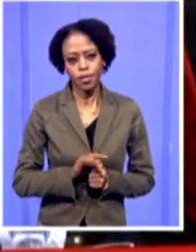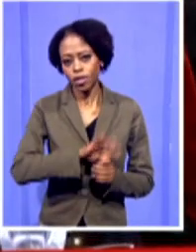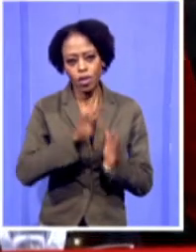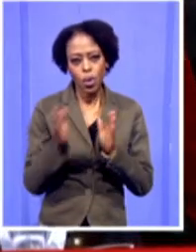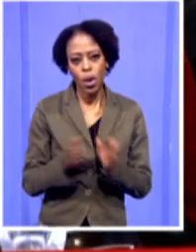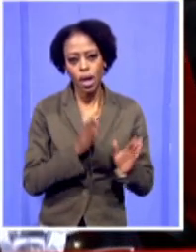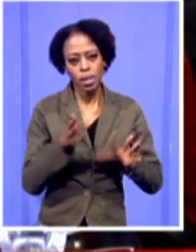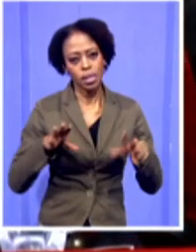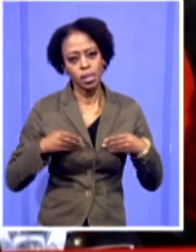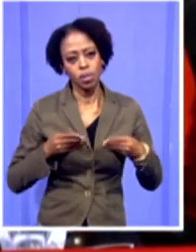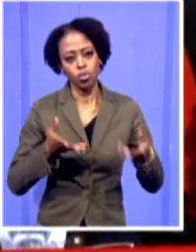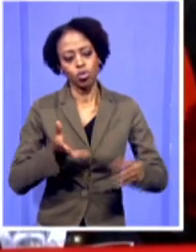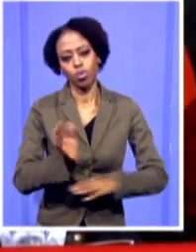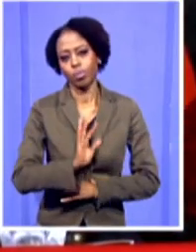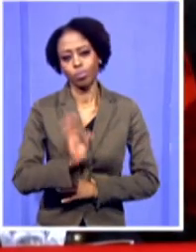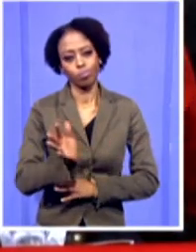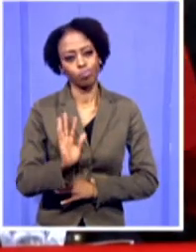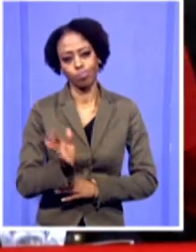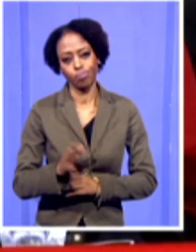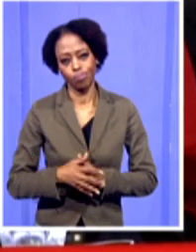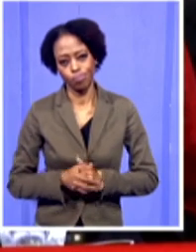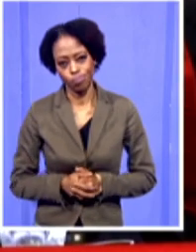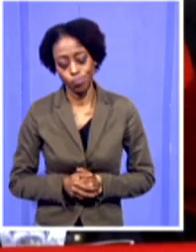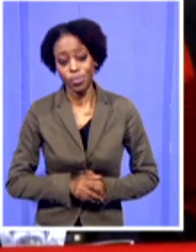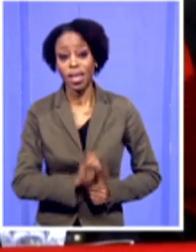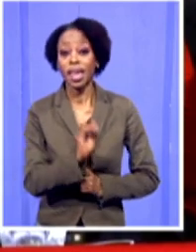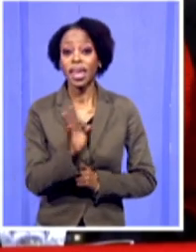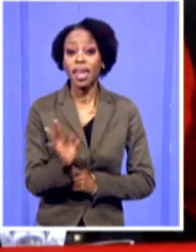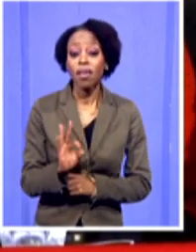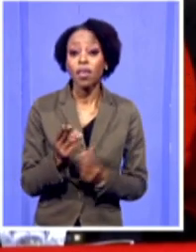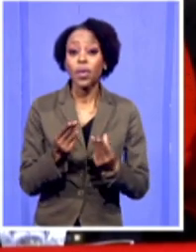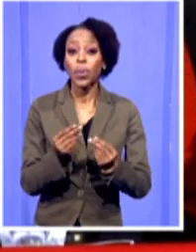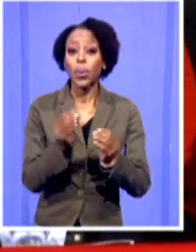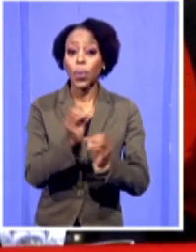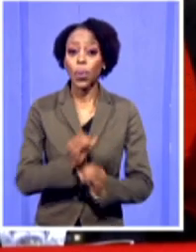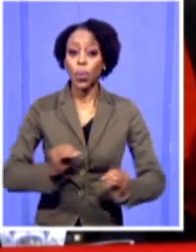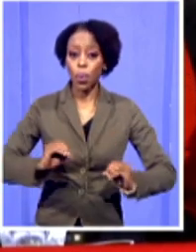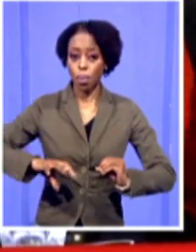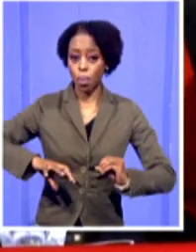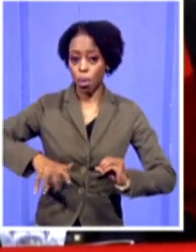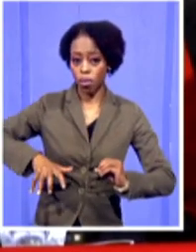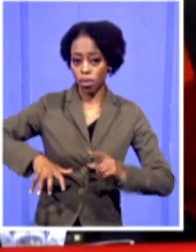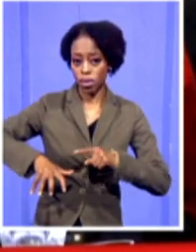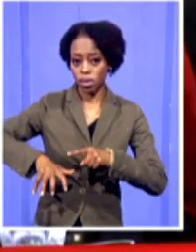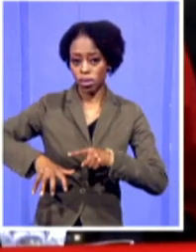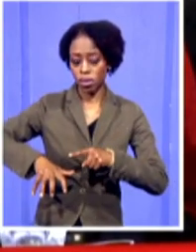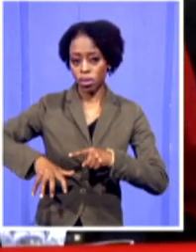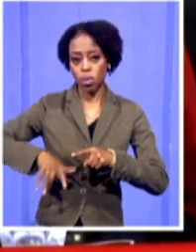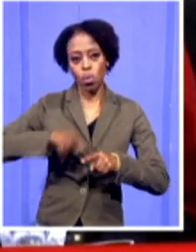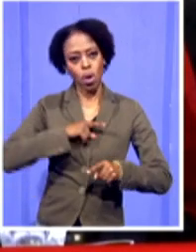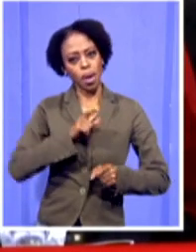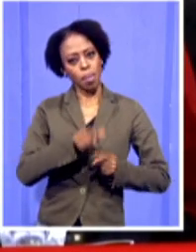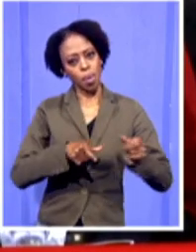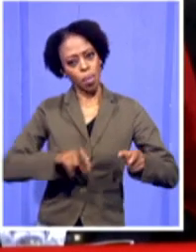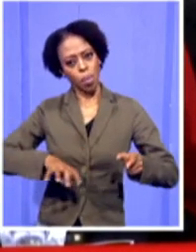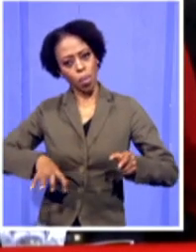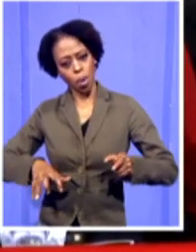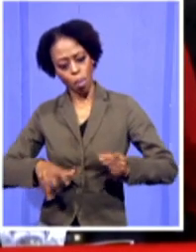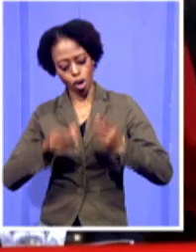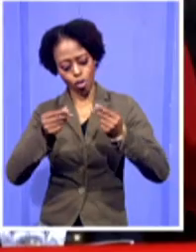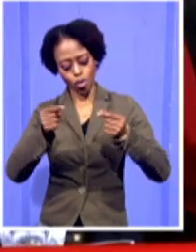unorganizational on running Congresses. If it was not done in a province, so people from a province must not do it